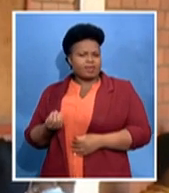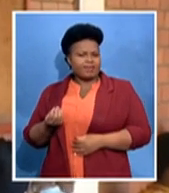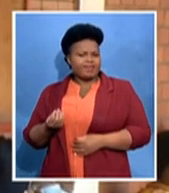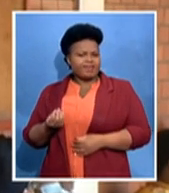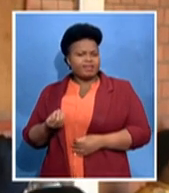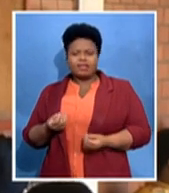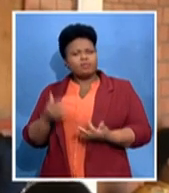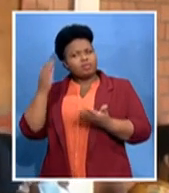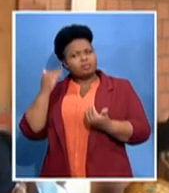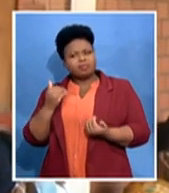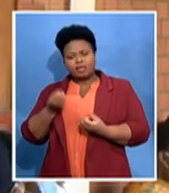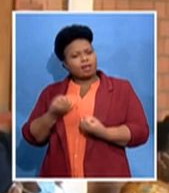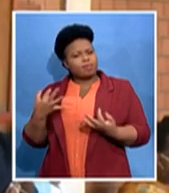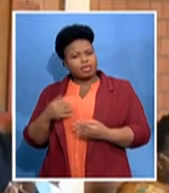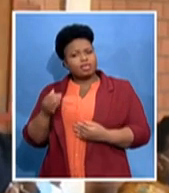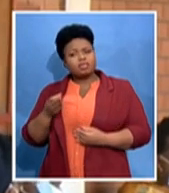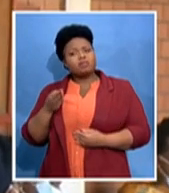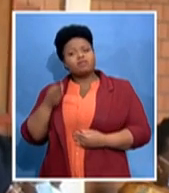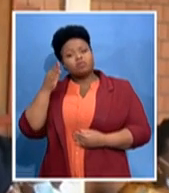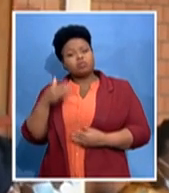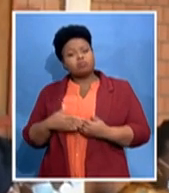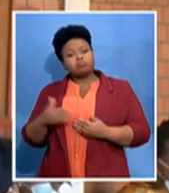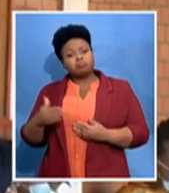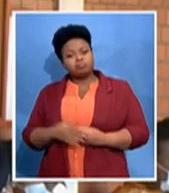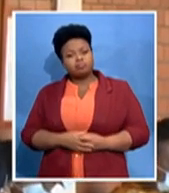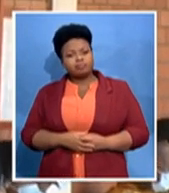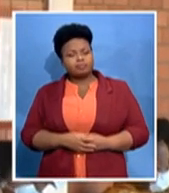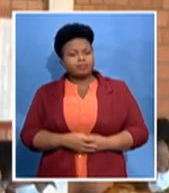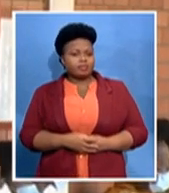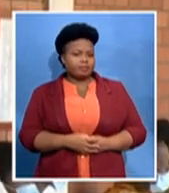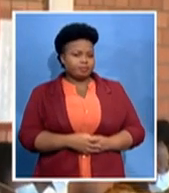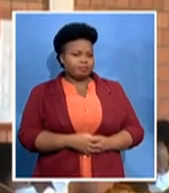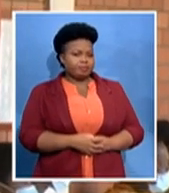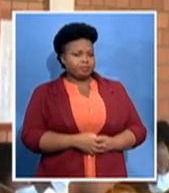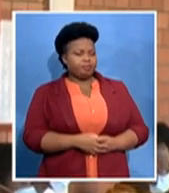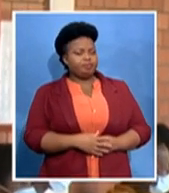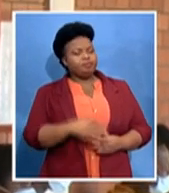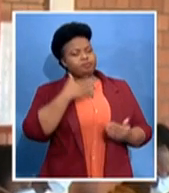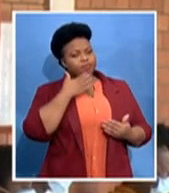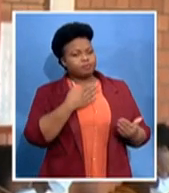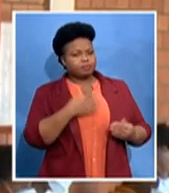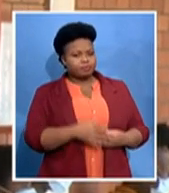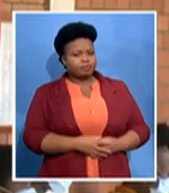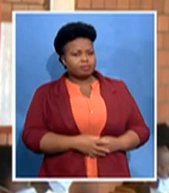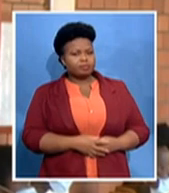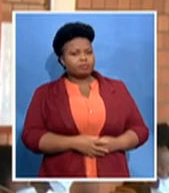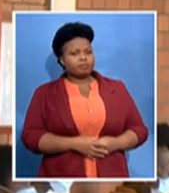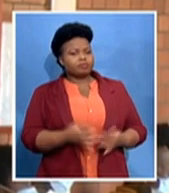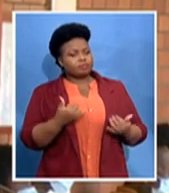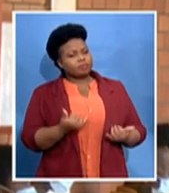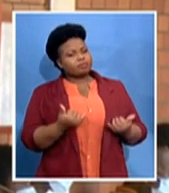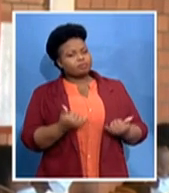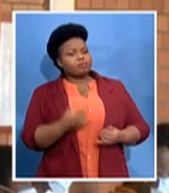or in the coming few weeks? Thank you. Currently, we are going to vaccinate